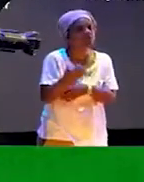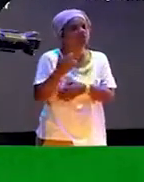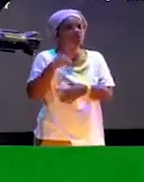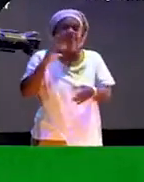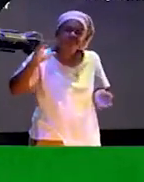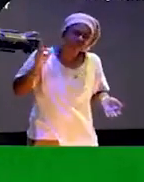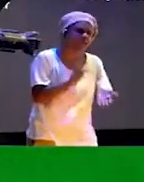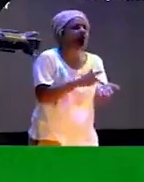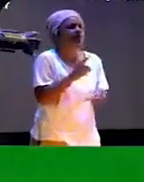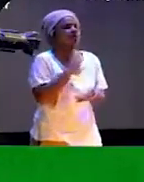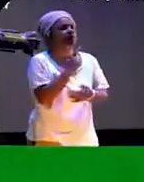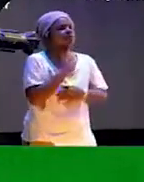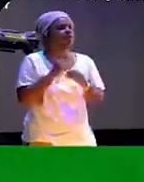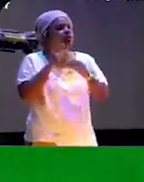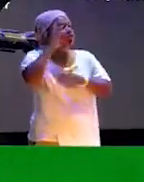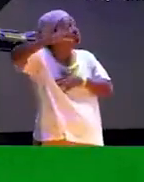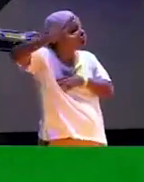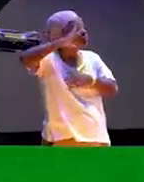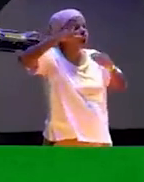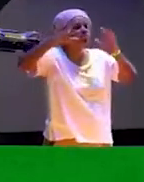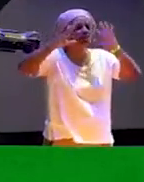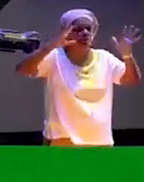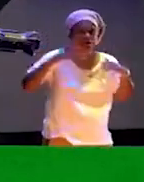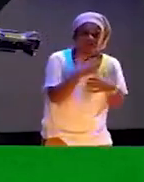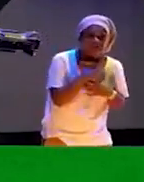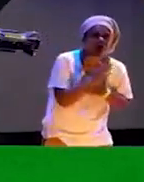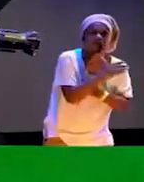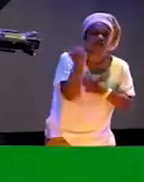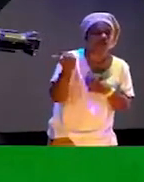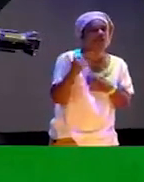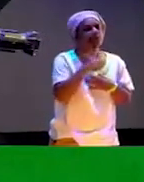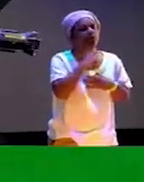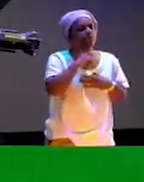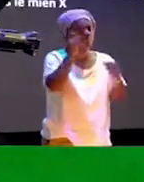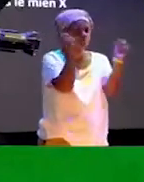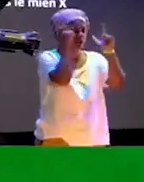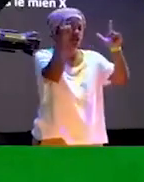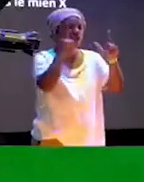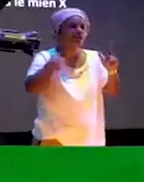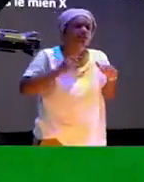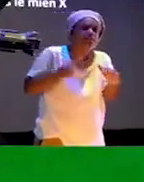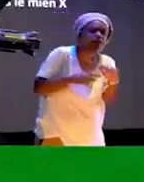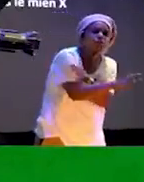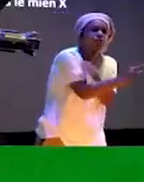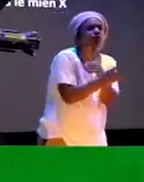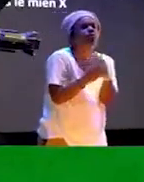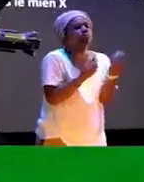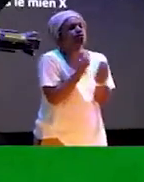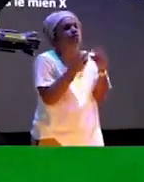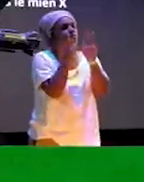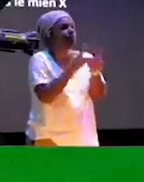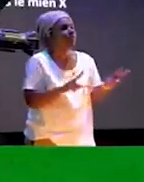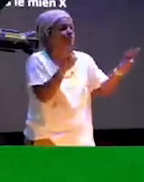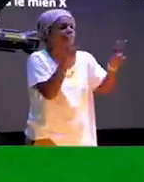Reality was a nightmare I would have died to escape from, so I slept even deeper, using pills as my watchman. And when you are drowning, it is so easy to mistake any Judas